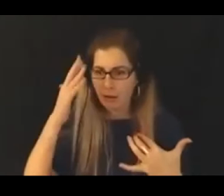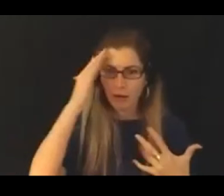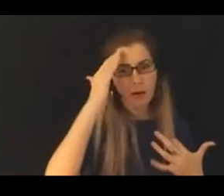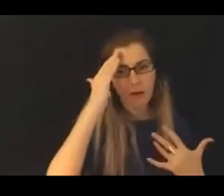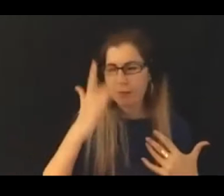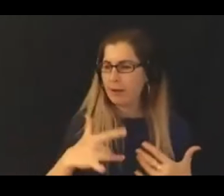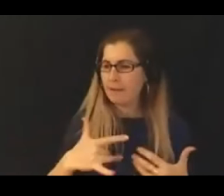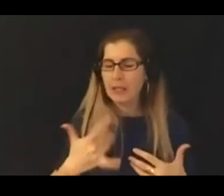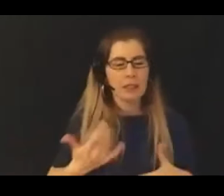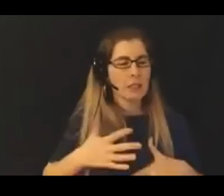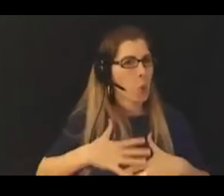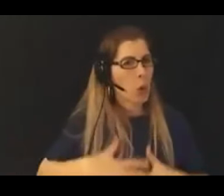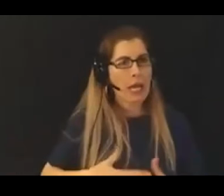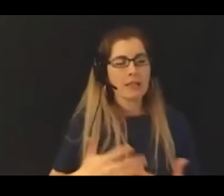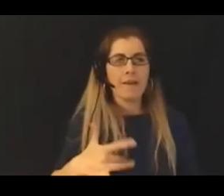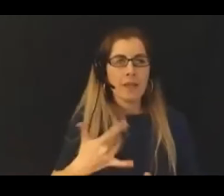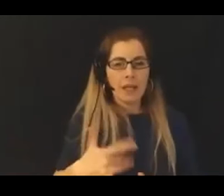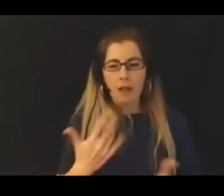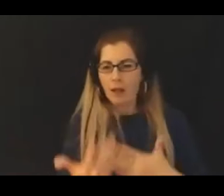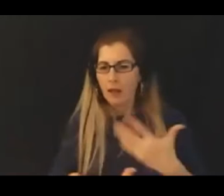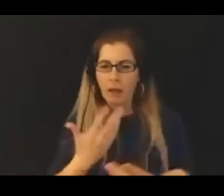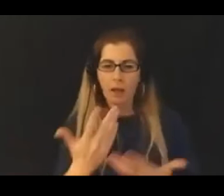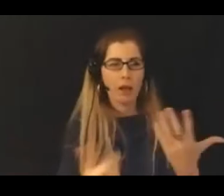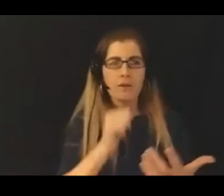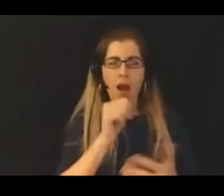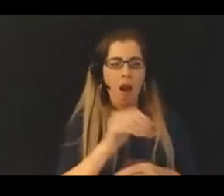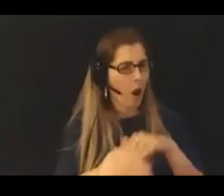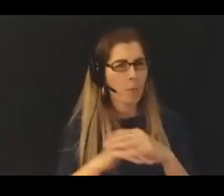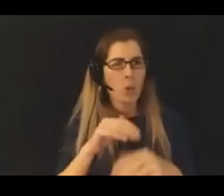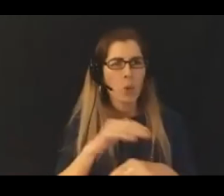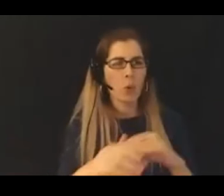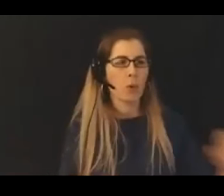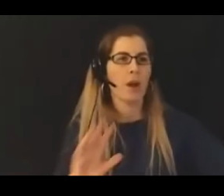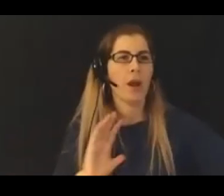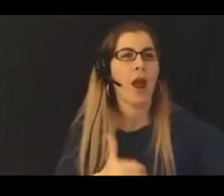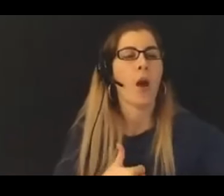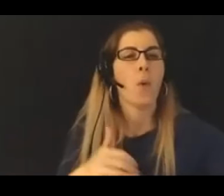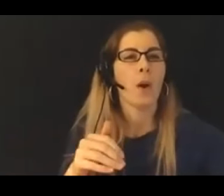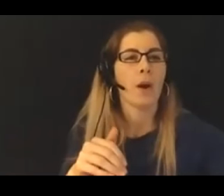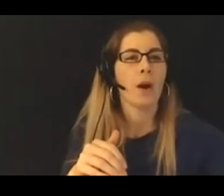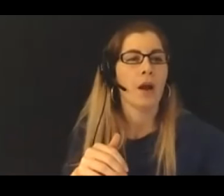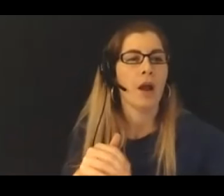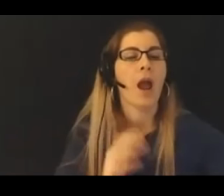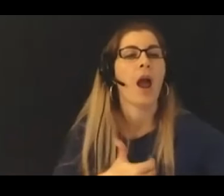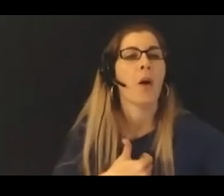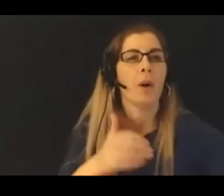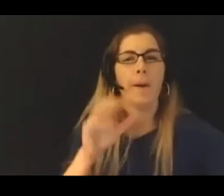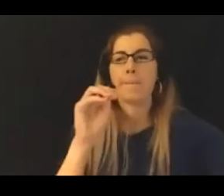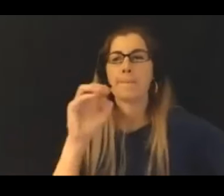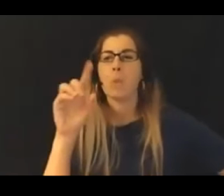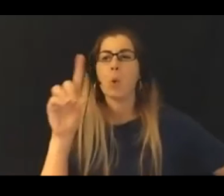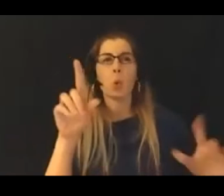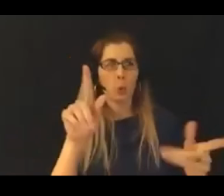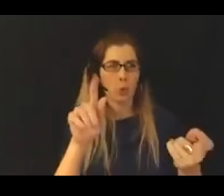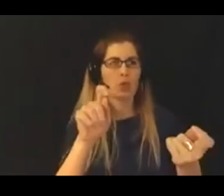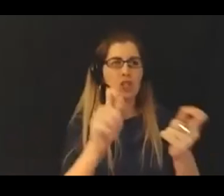just uncomfortable, right, in ourselves. And our mood is changing, it's shifting. And so what I really think